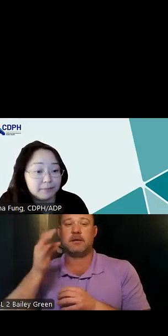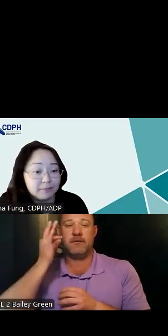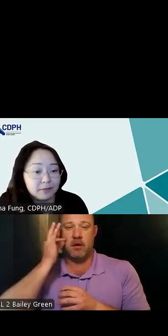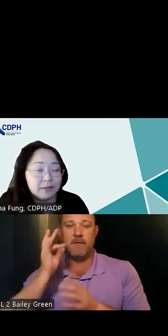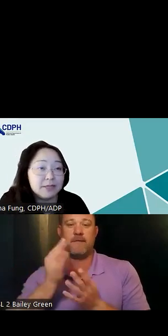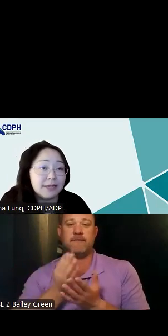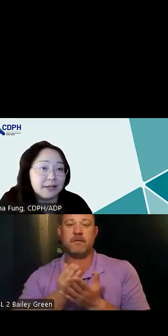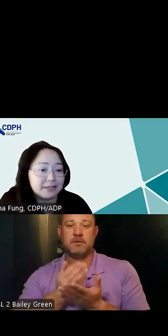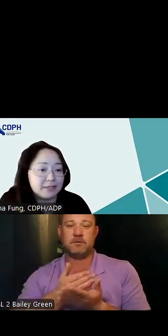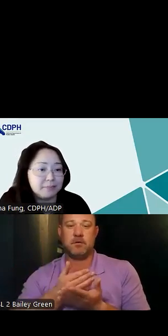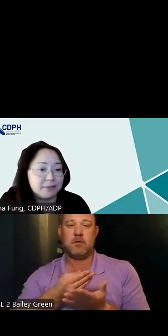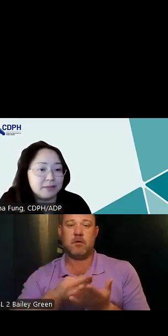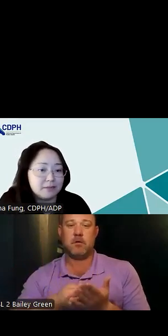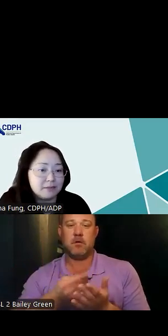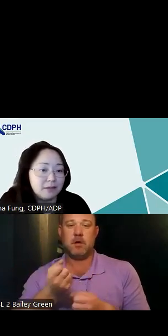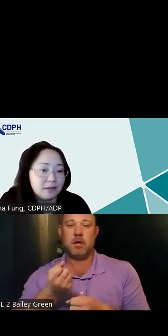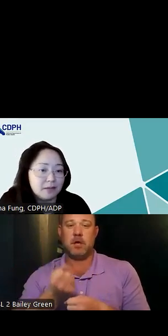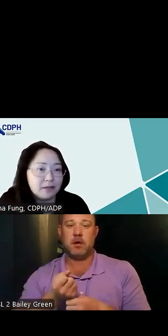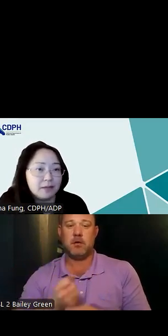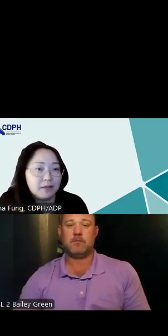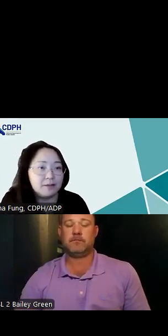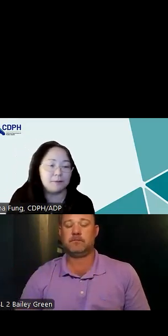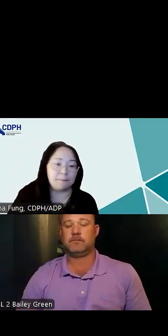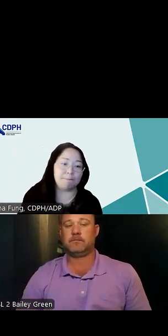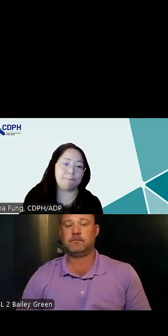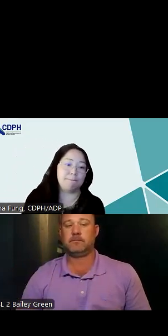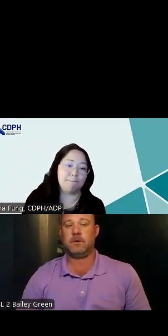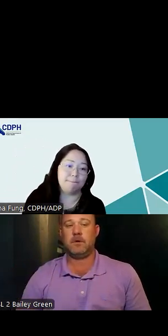year. Next slide, please.